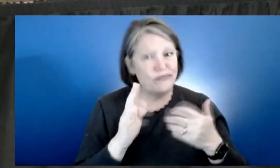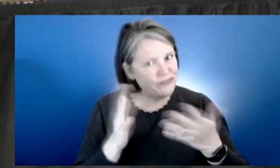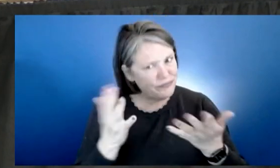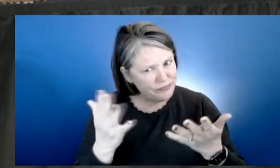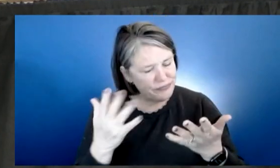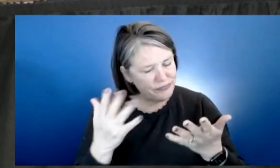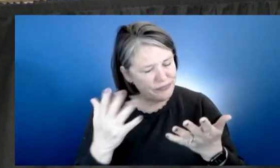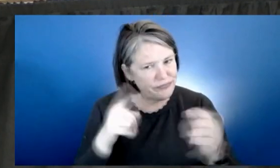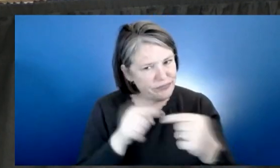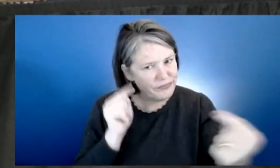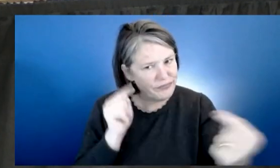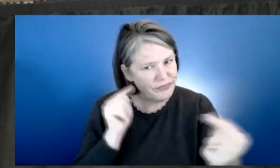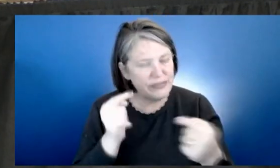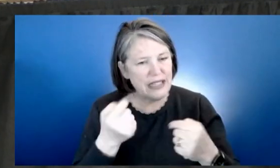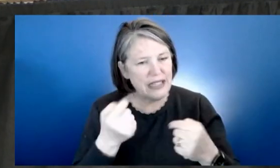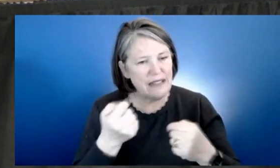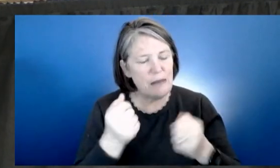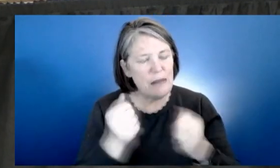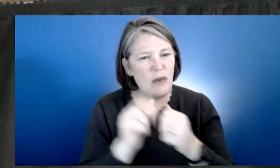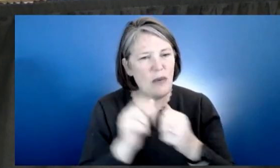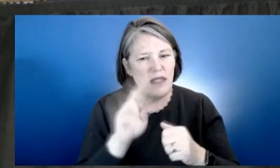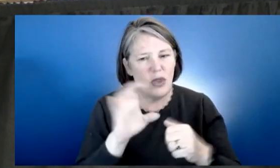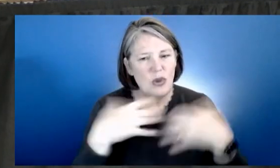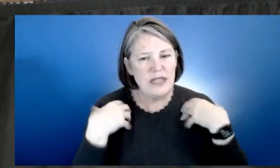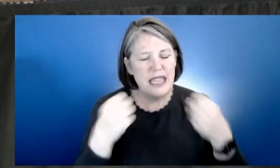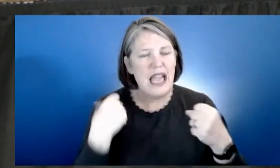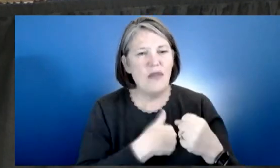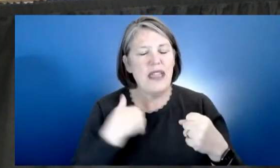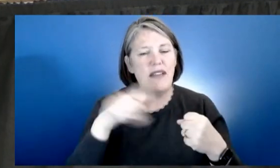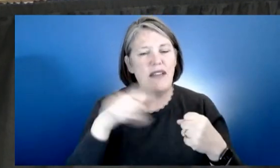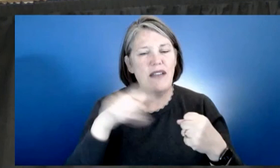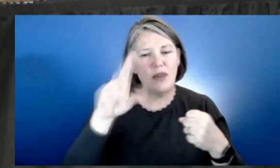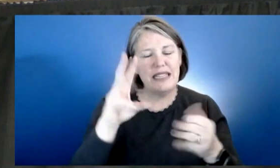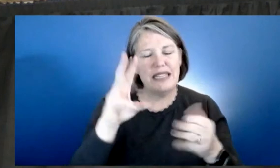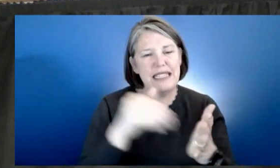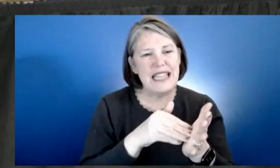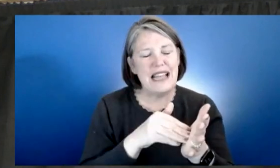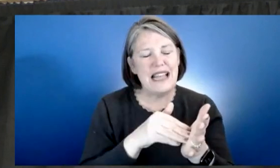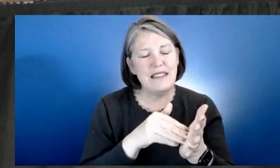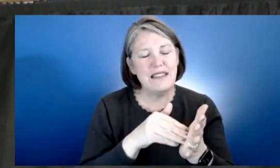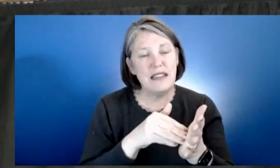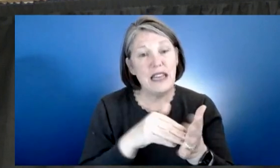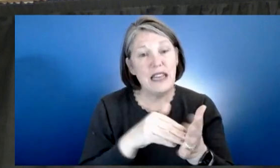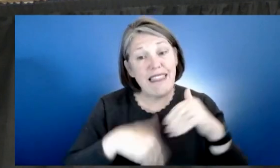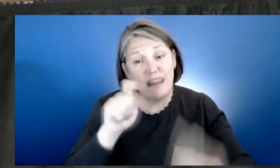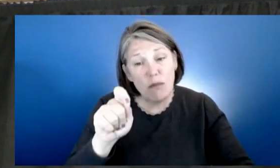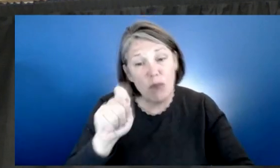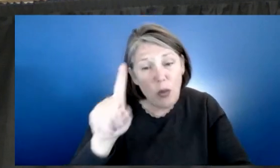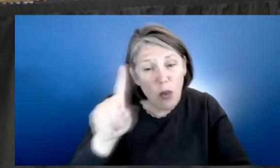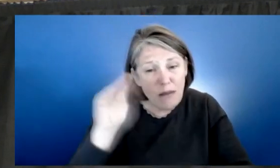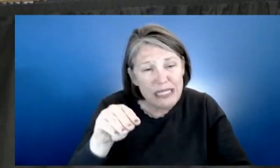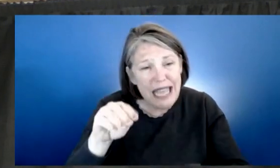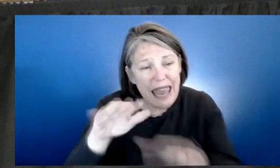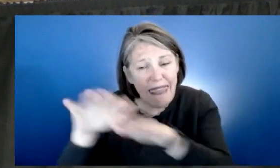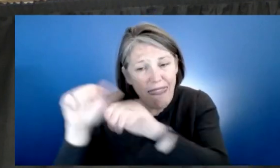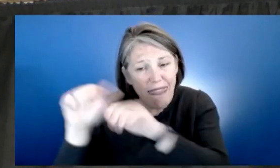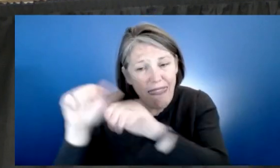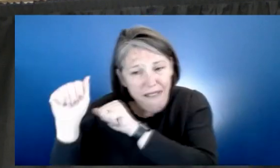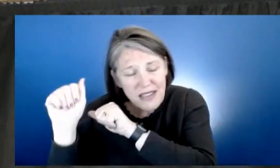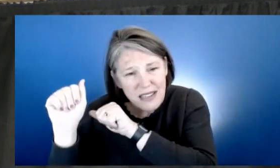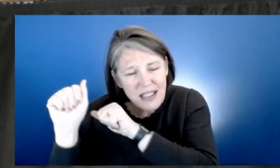With UC Health, we have over 26,000 employees and less than 0.1% left. And so I don't think that's